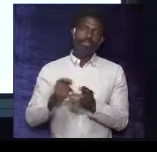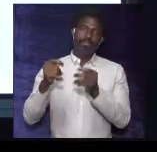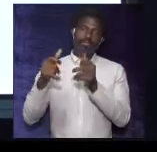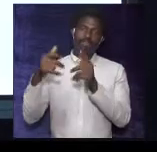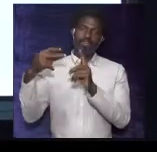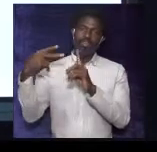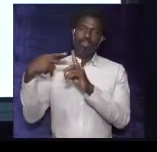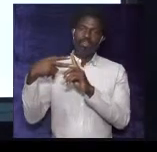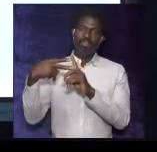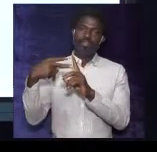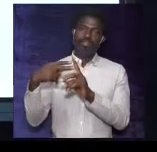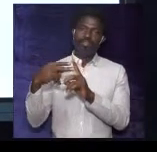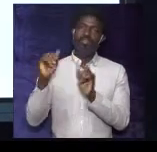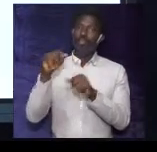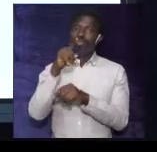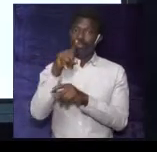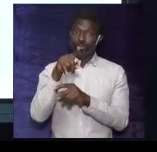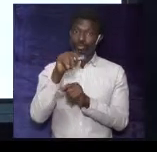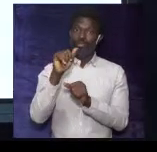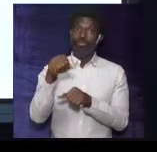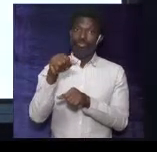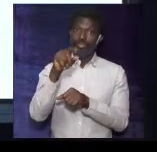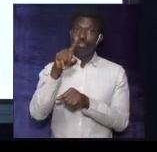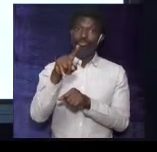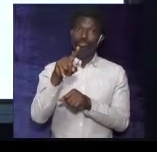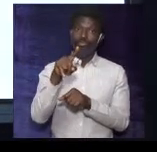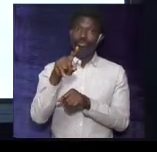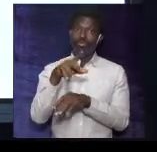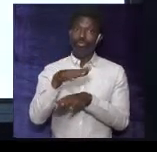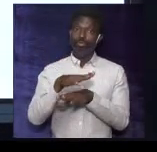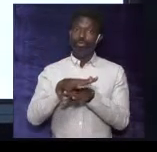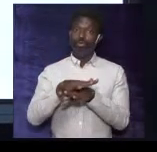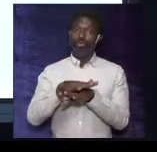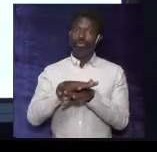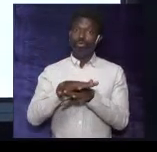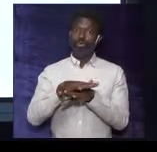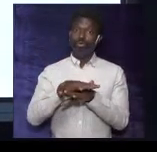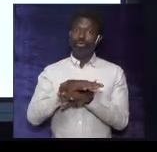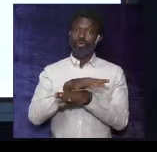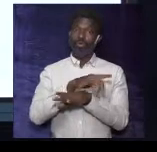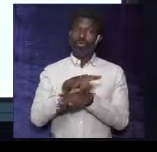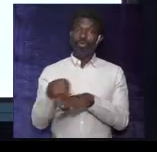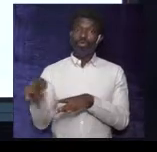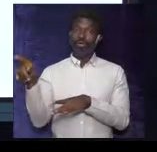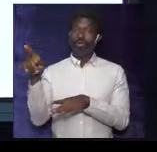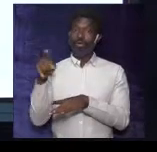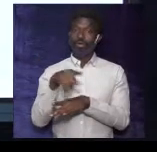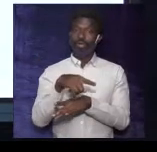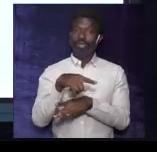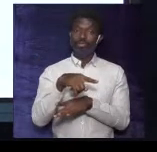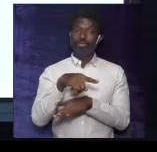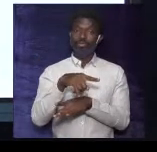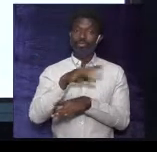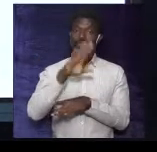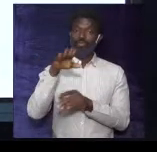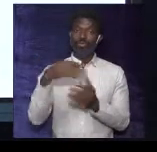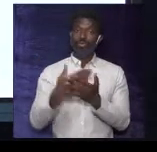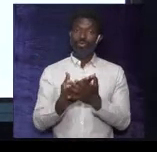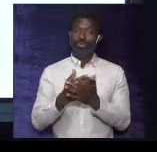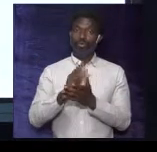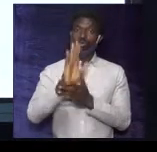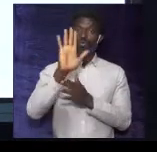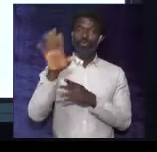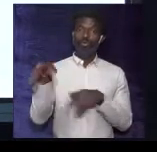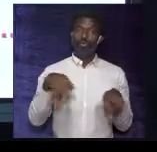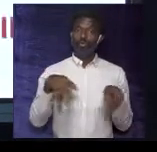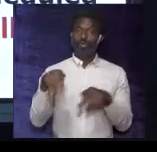you? Yeah. You called off all your parties because of the pandemic. Good. I can hear